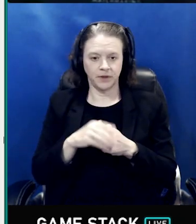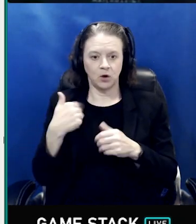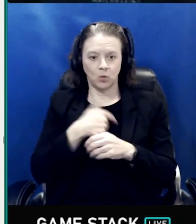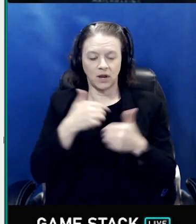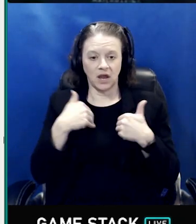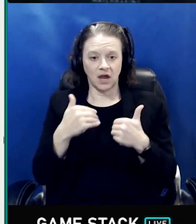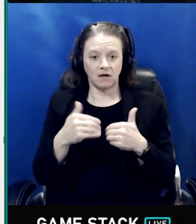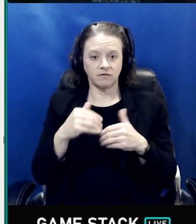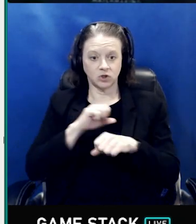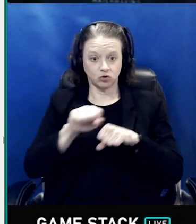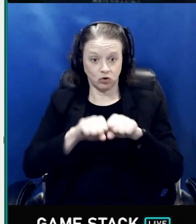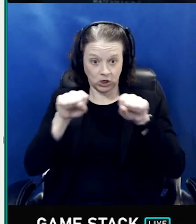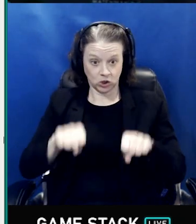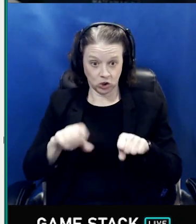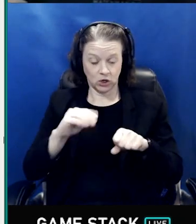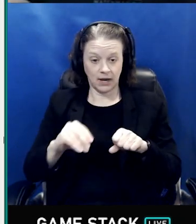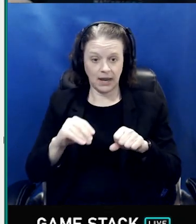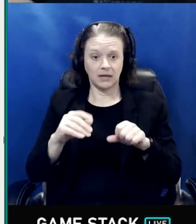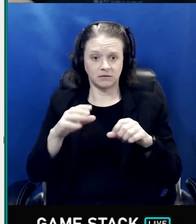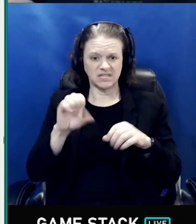like JSON with ease and fast.